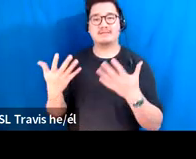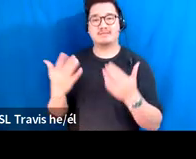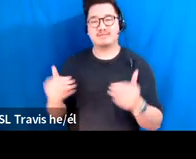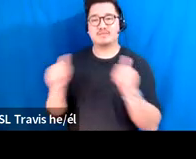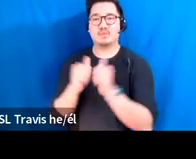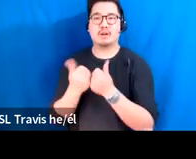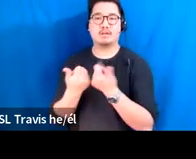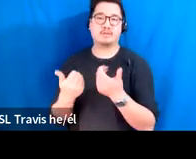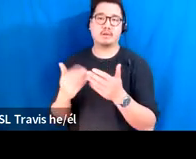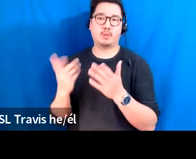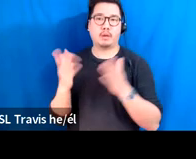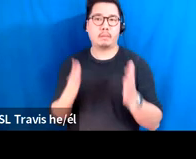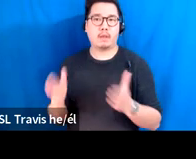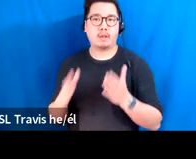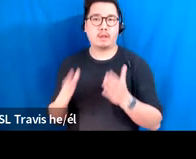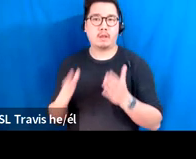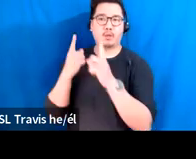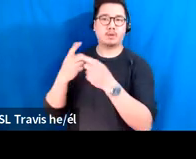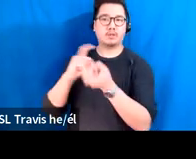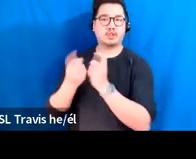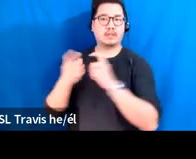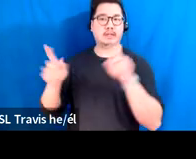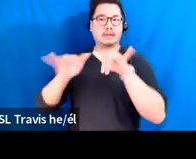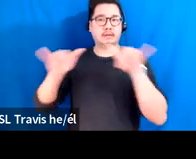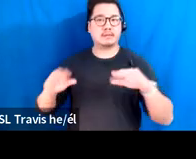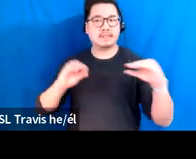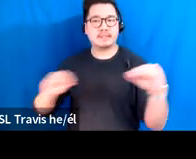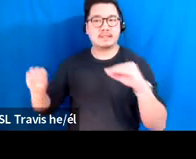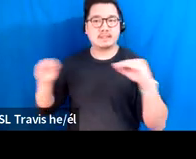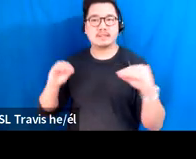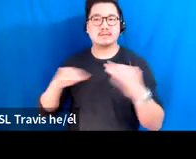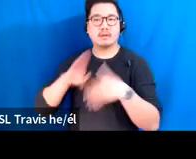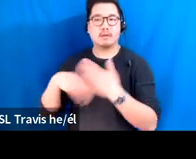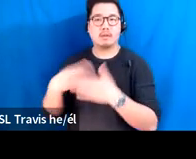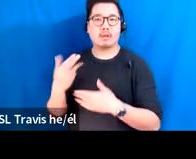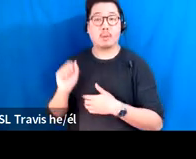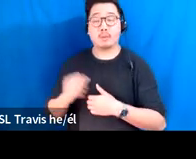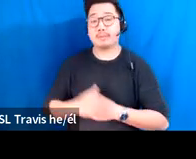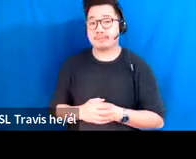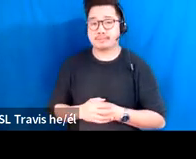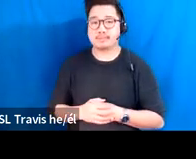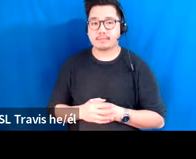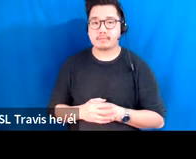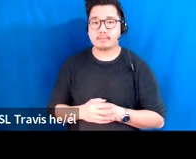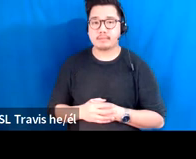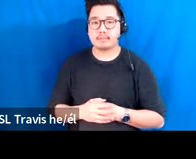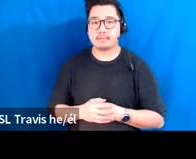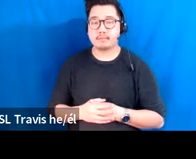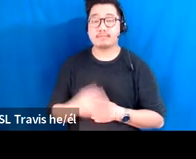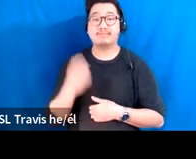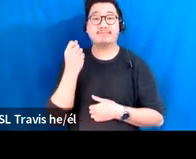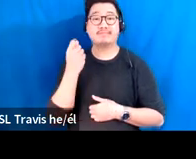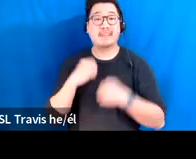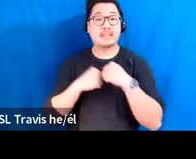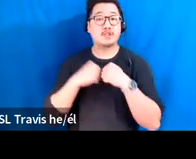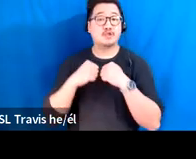systematically improve teaching and learning across the secondary level without a doubt structural changes and